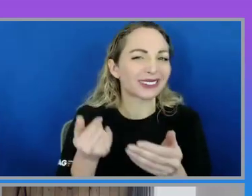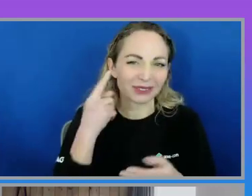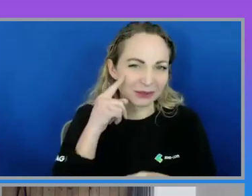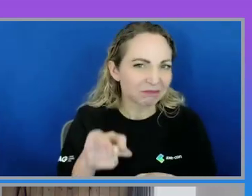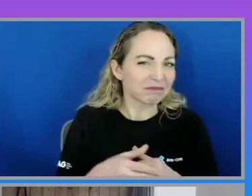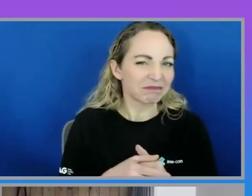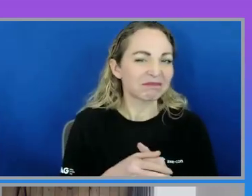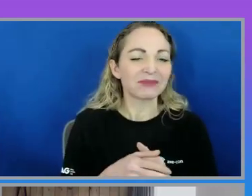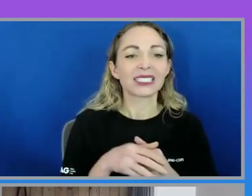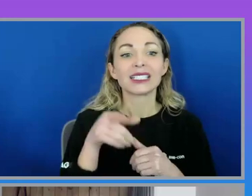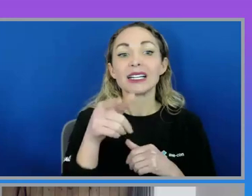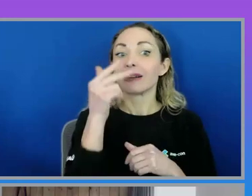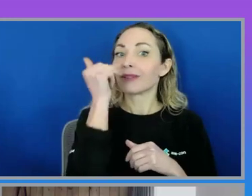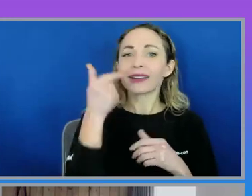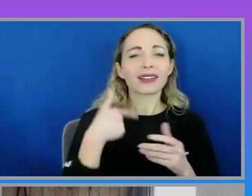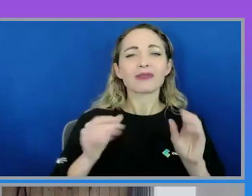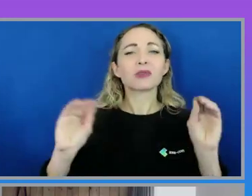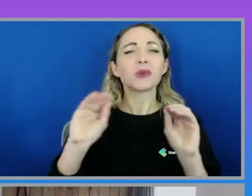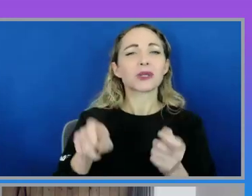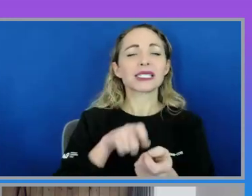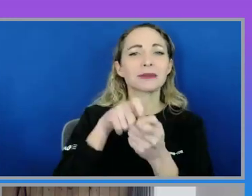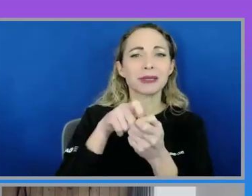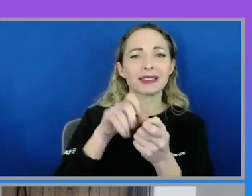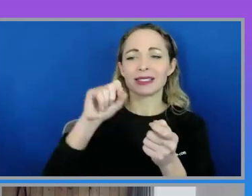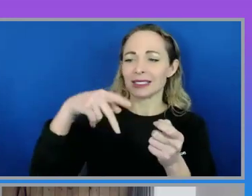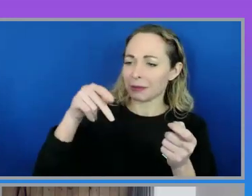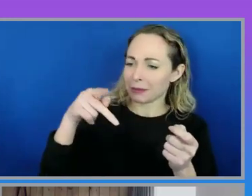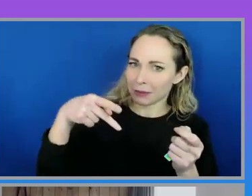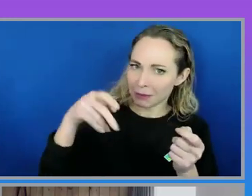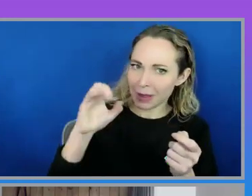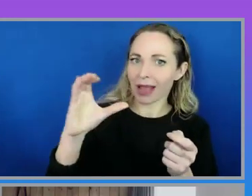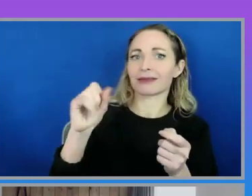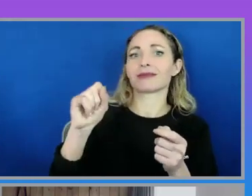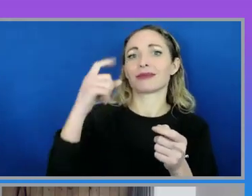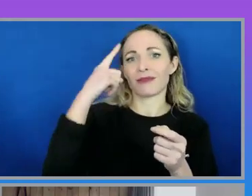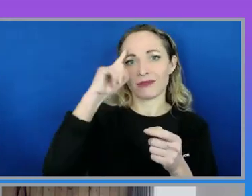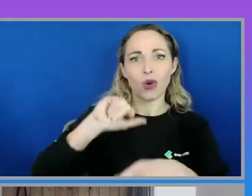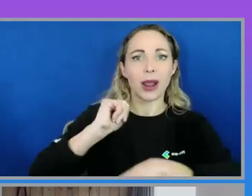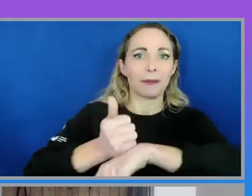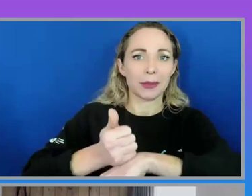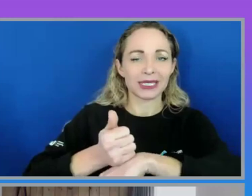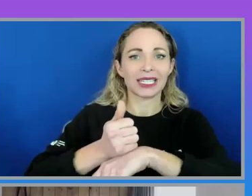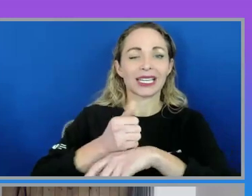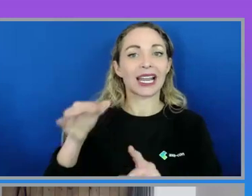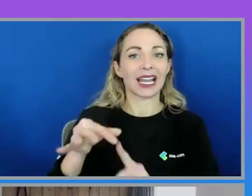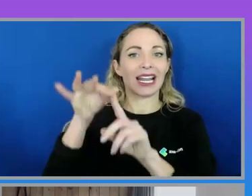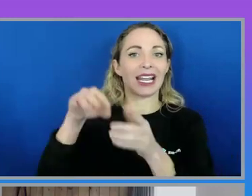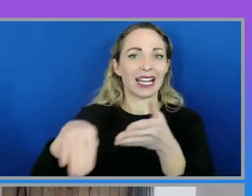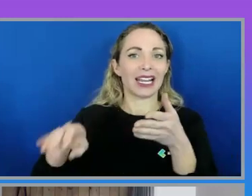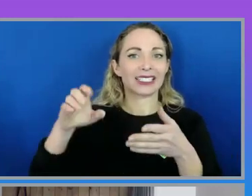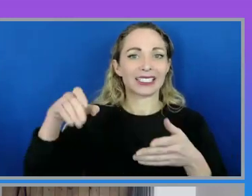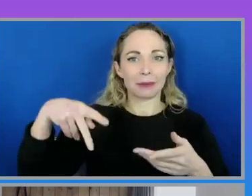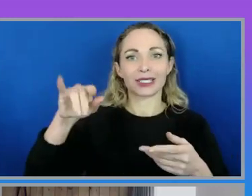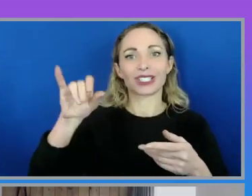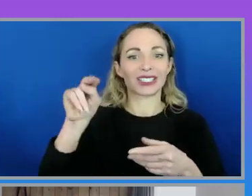And finally, there's no specifications for implementing exceptions. It's a wild